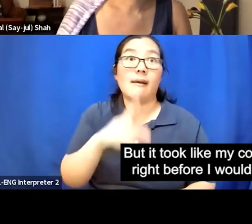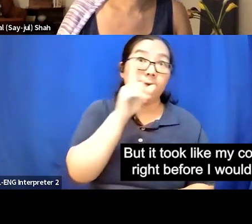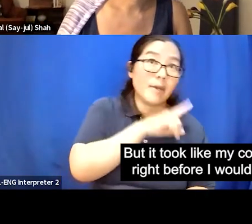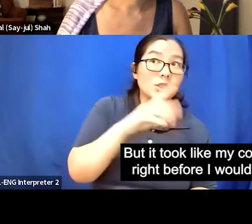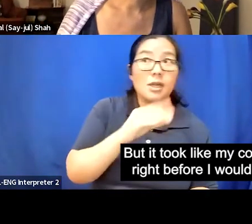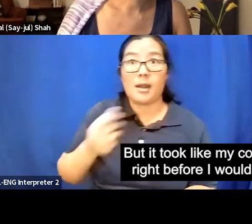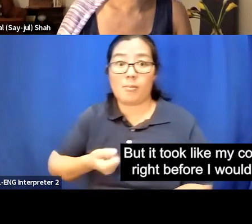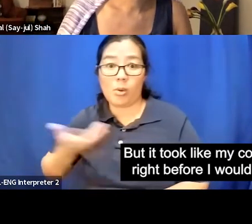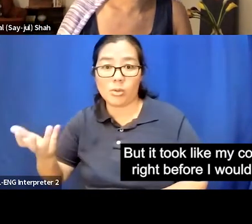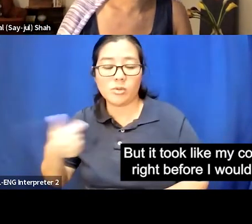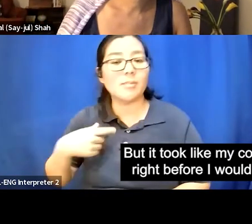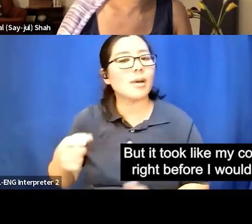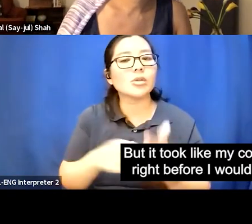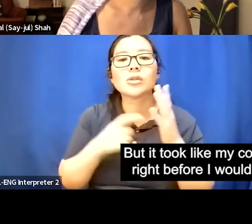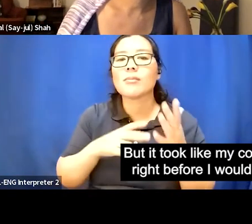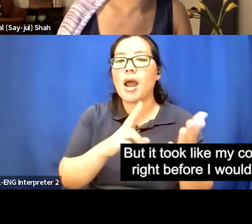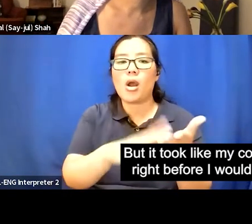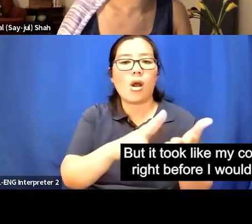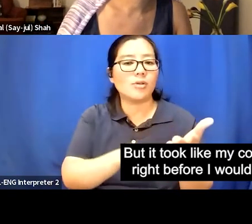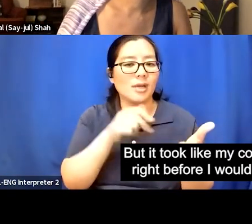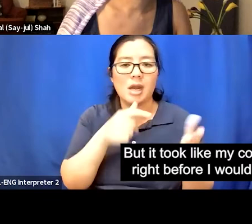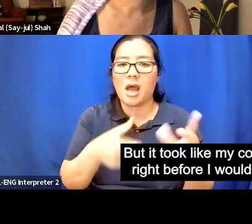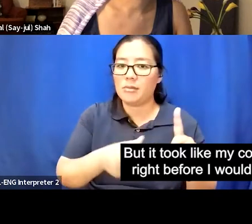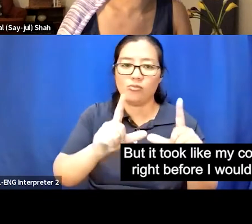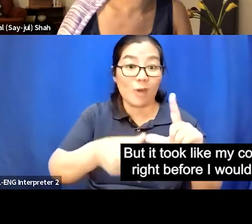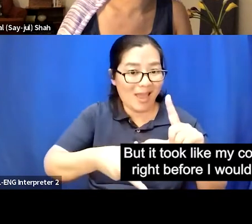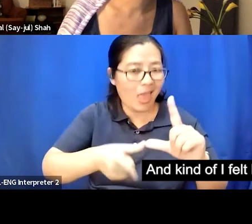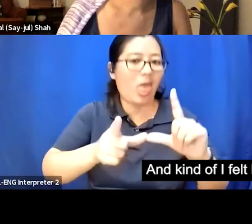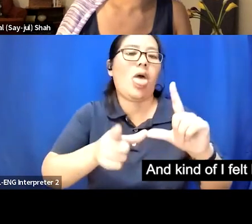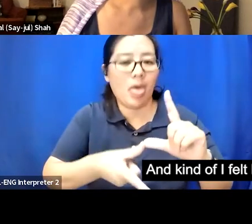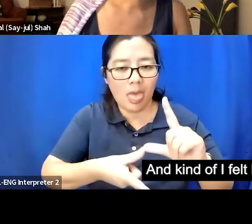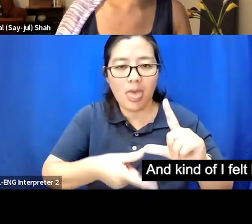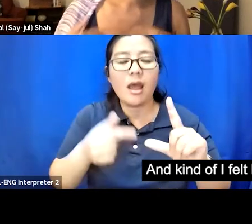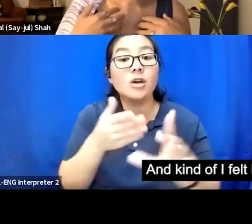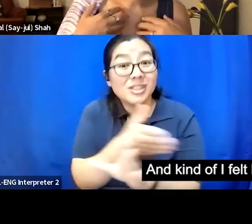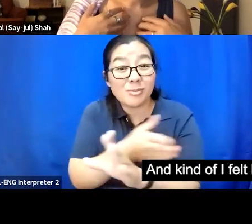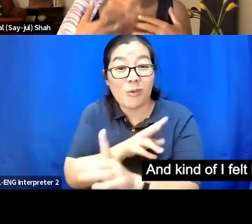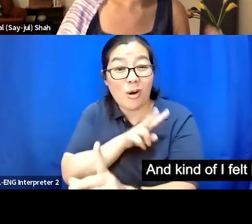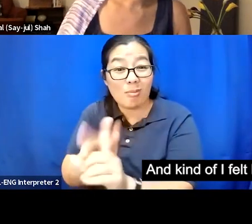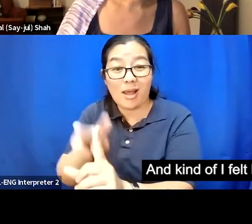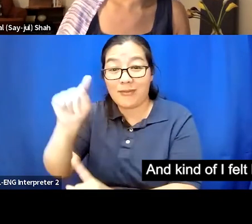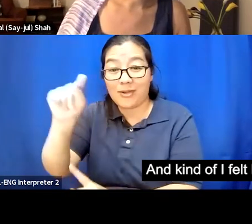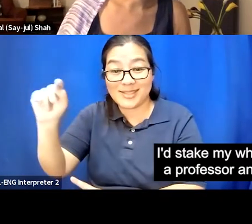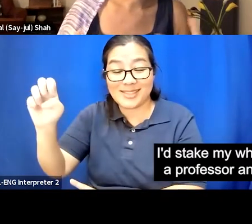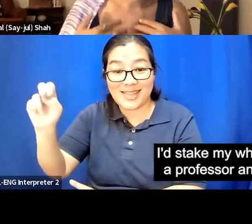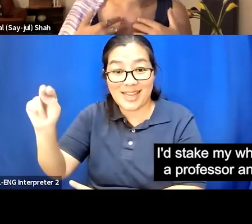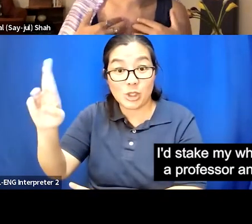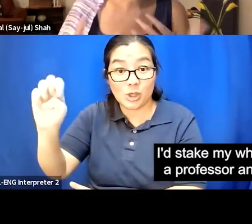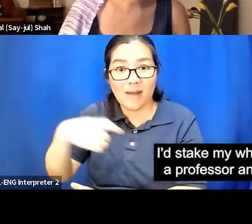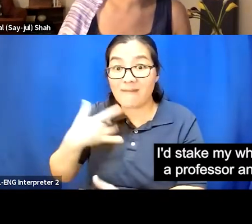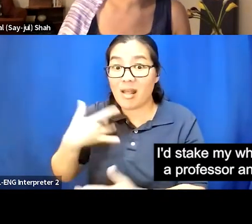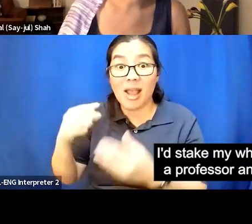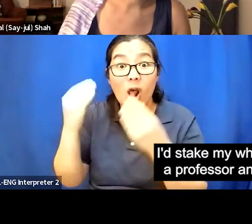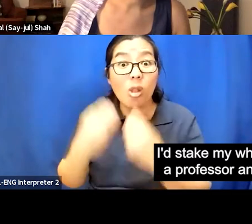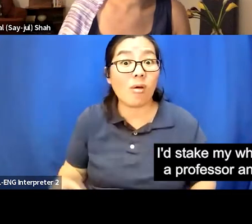took, like, my contract not being renewed right before I would have applied for tenure. And kind of, I felt like I'd lost everything. I'd staked my